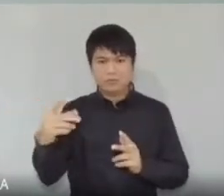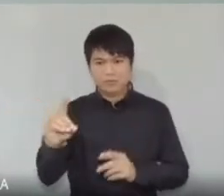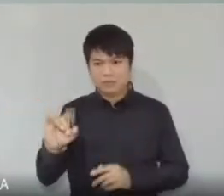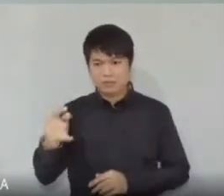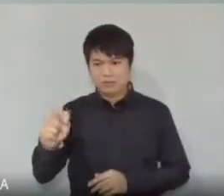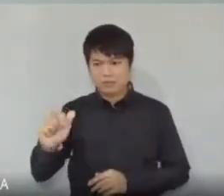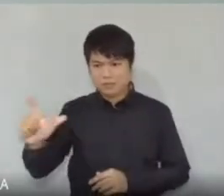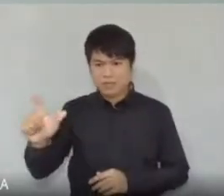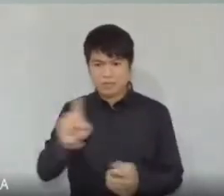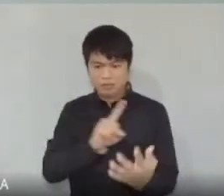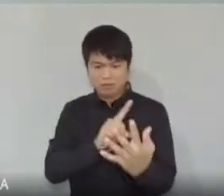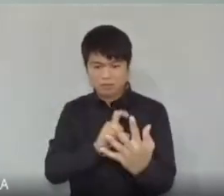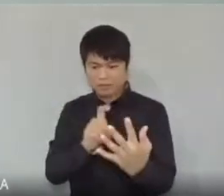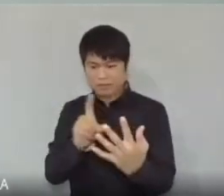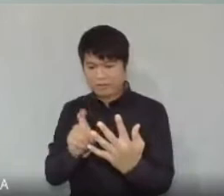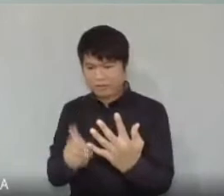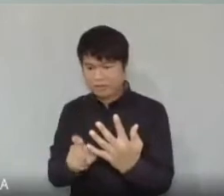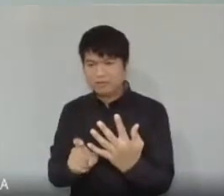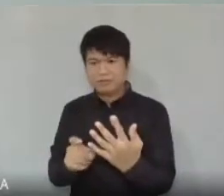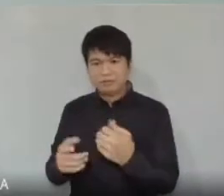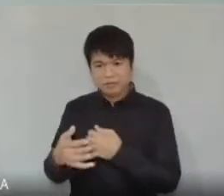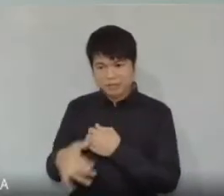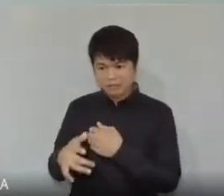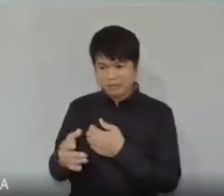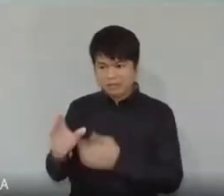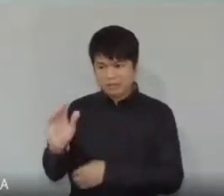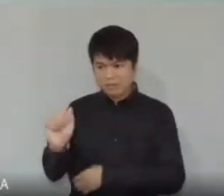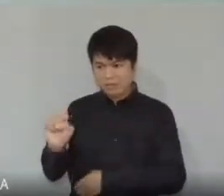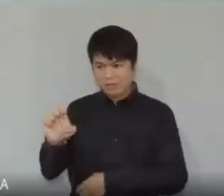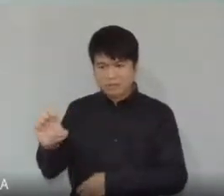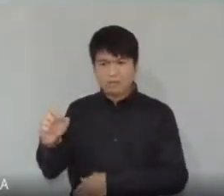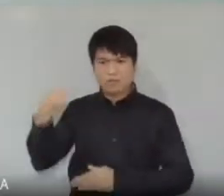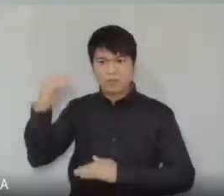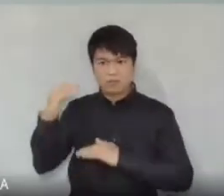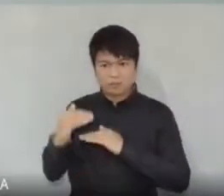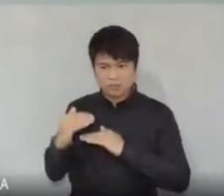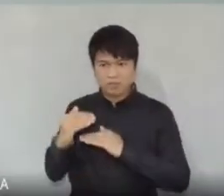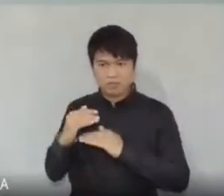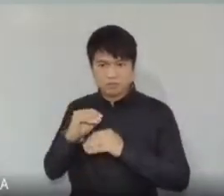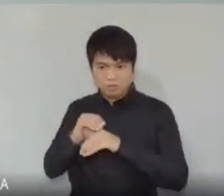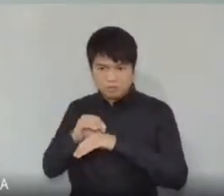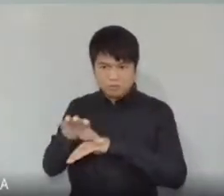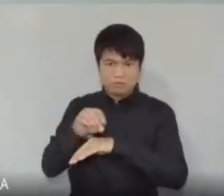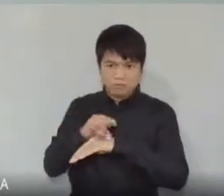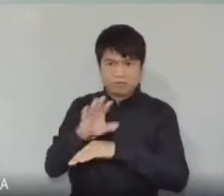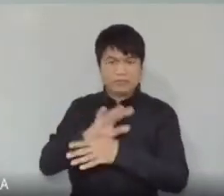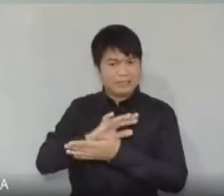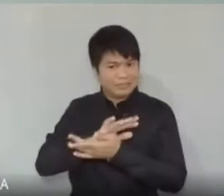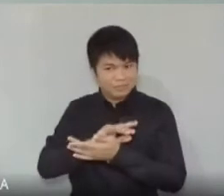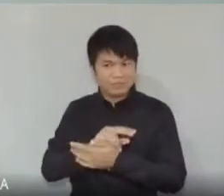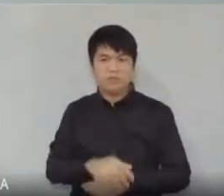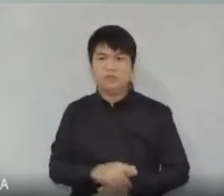of COVID-19. So under the new normal and in the light of the universal healthcare implementation,